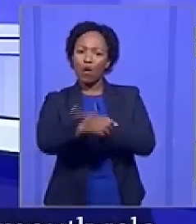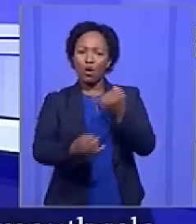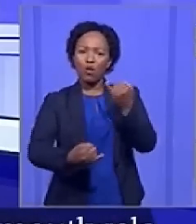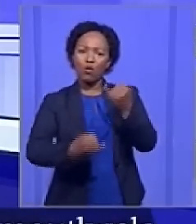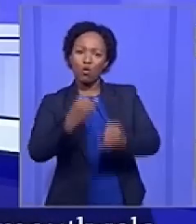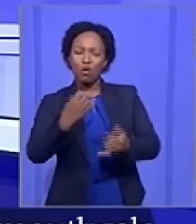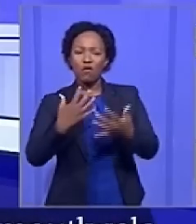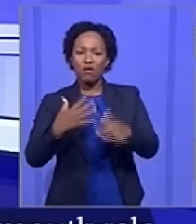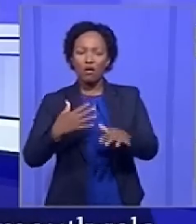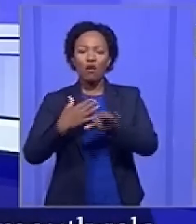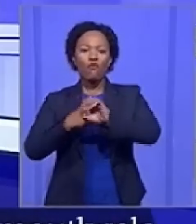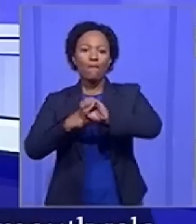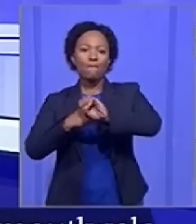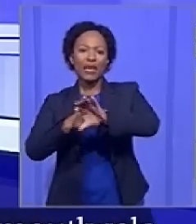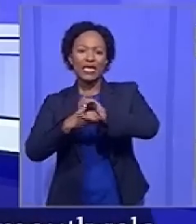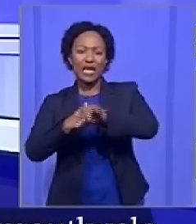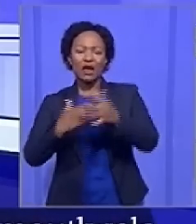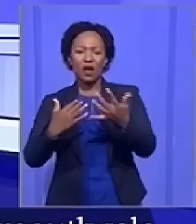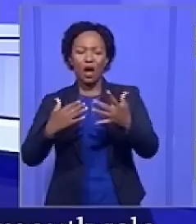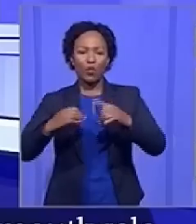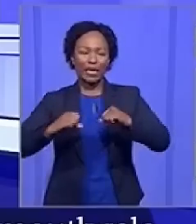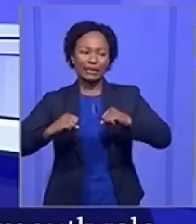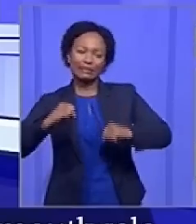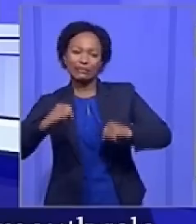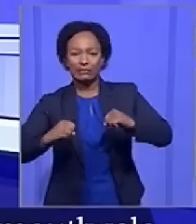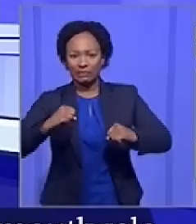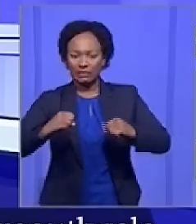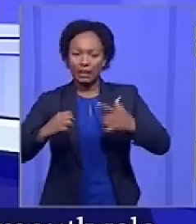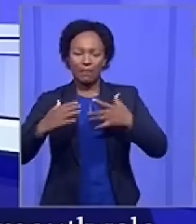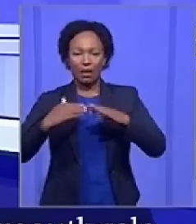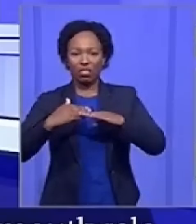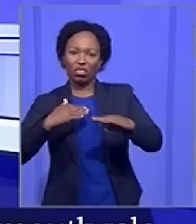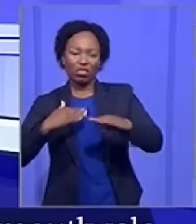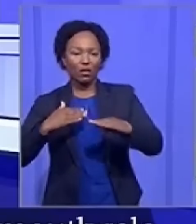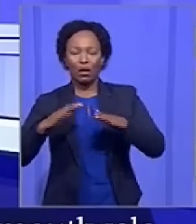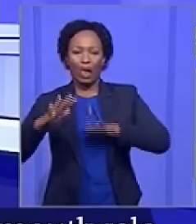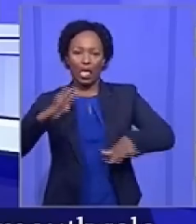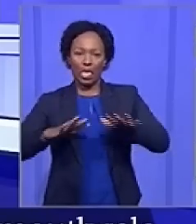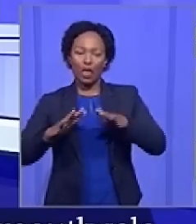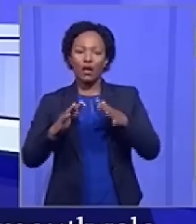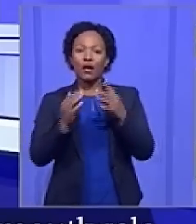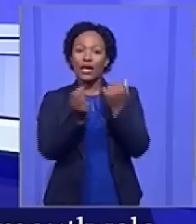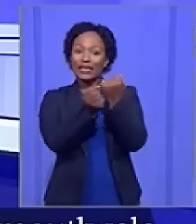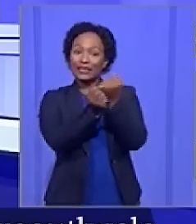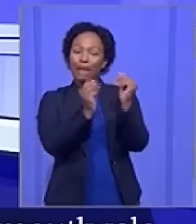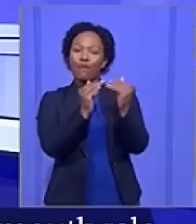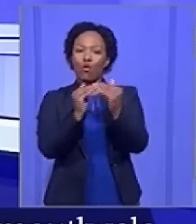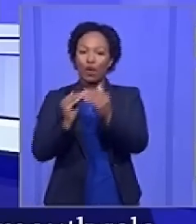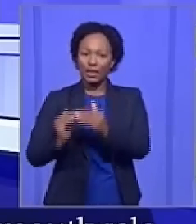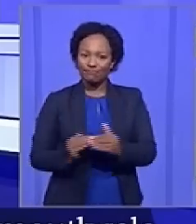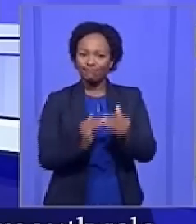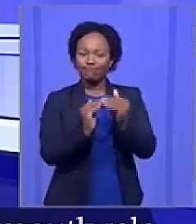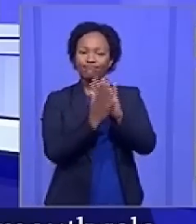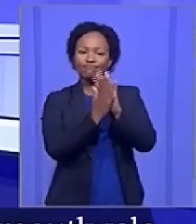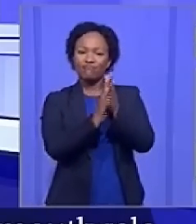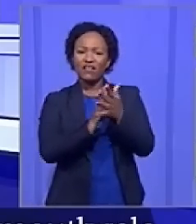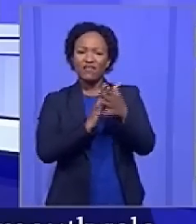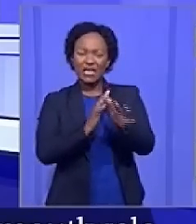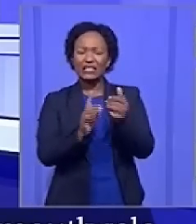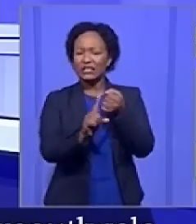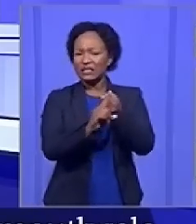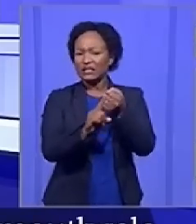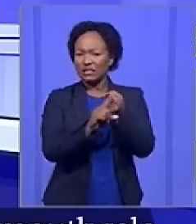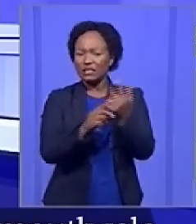naha la mautlwaela e baka tsitsipano ya boqolotsi ba ditaba mme senya demokrasi ya Afrika Borwa e fihleletsweng ka